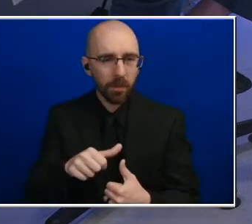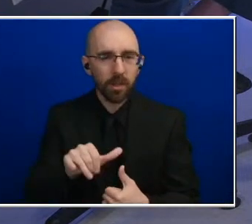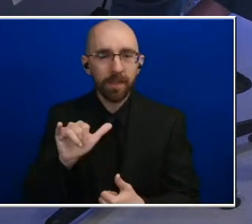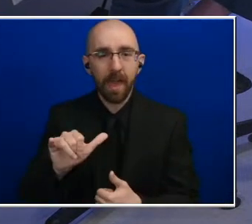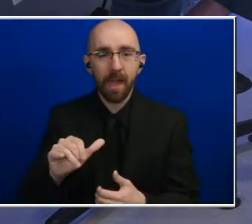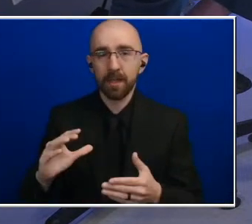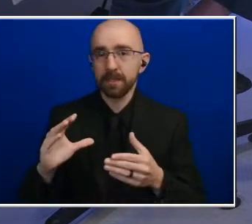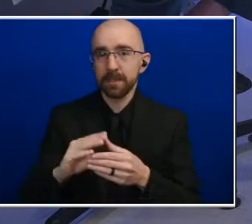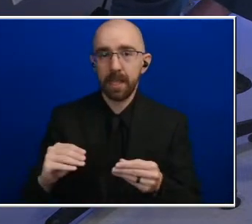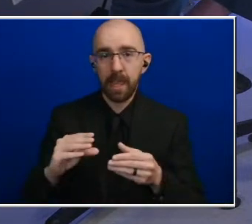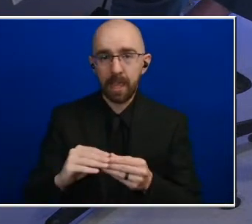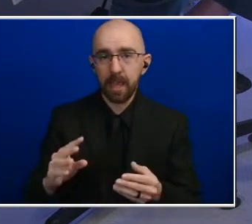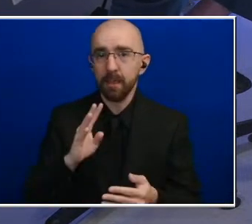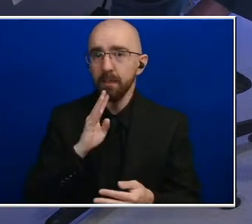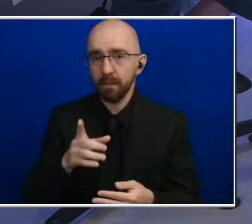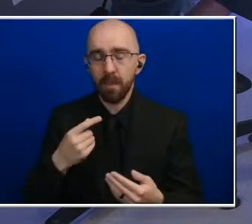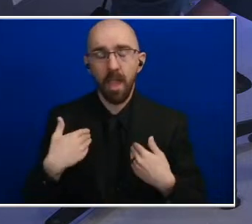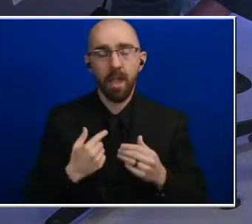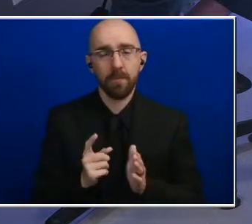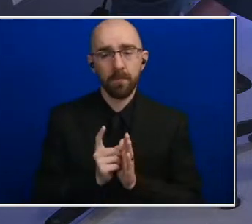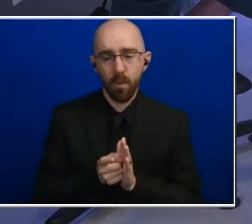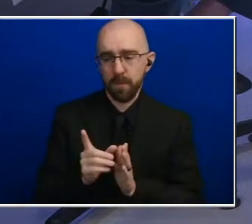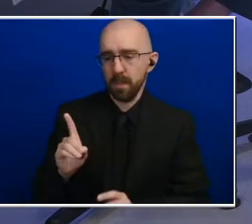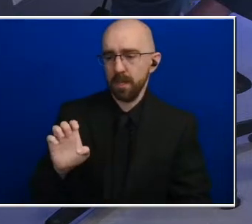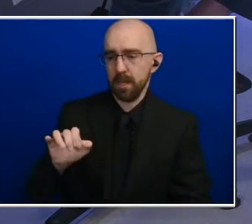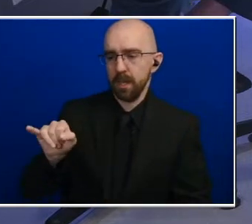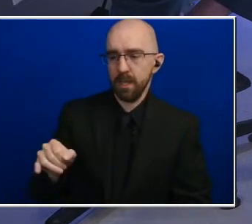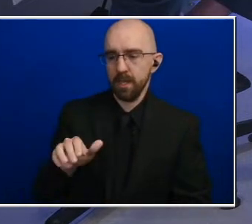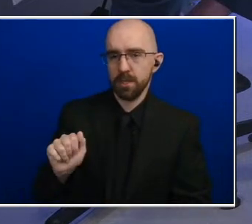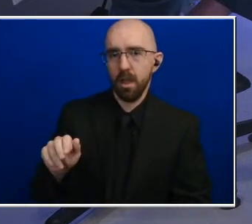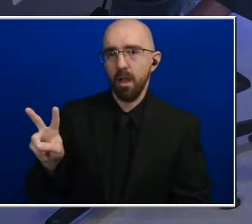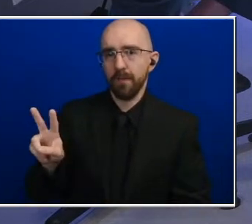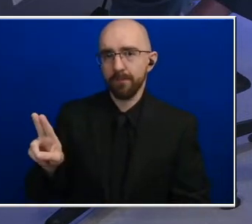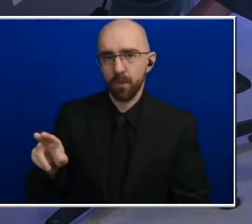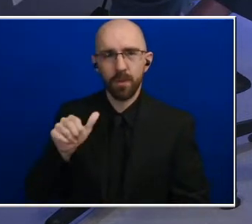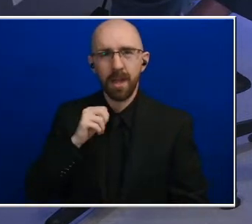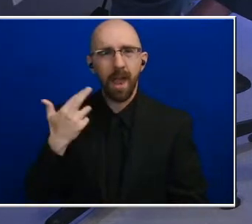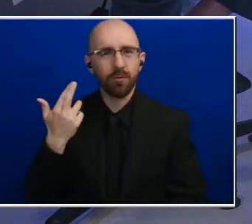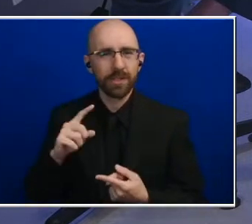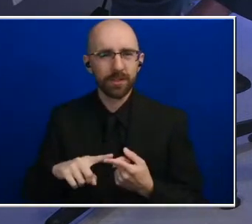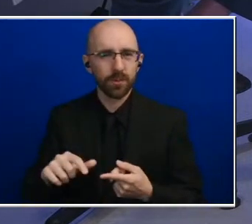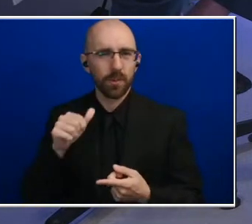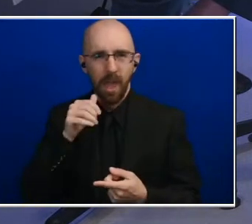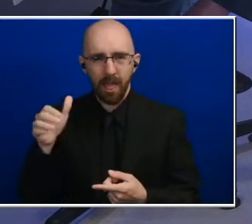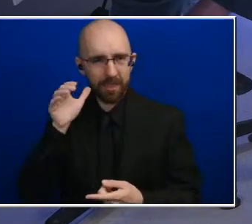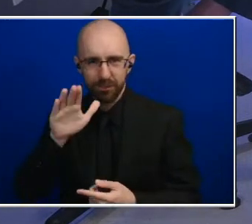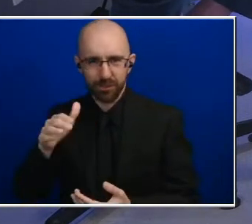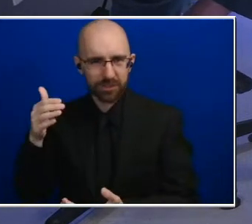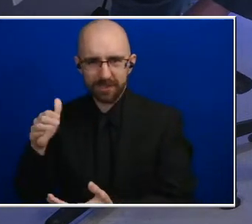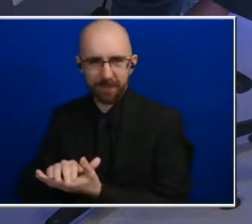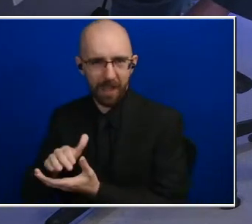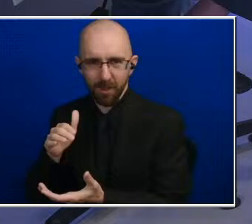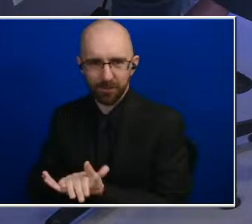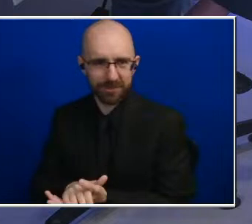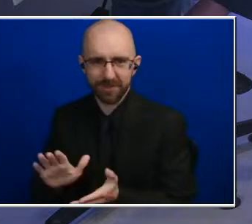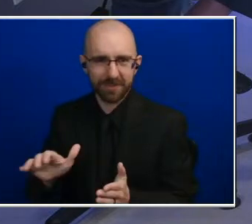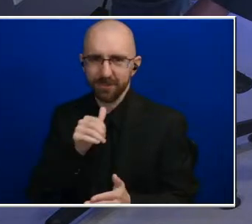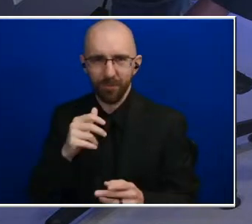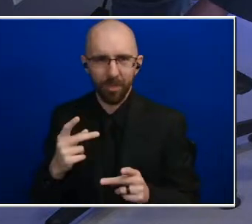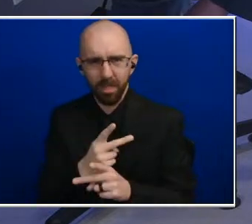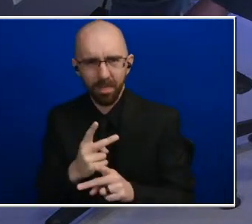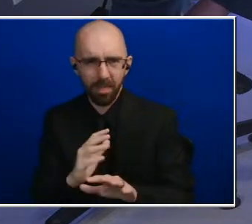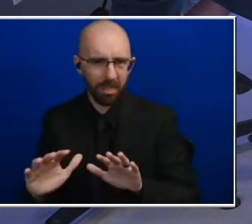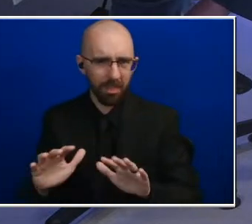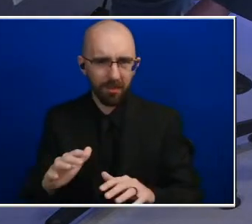are having a moment of deja vu is not a reason to not listen to your spouse. Don't try and do that. They'll figure that out. Dr. Winfield,